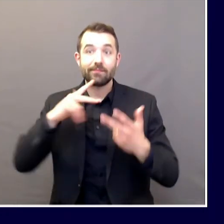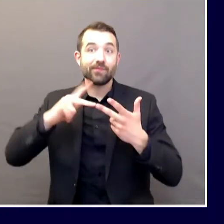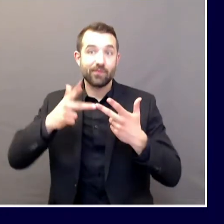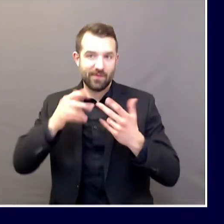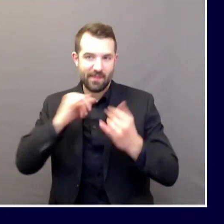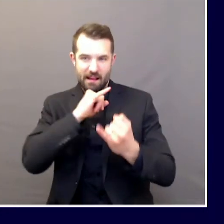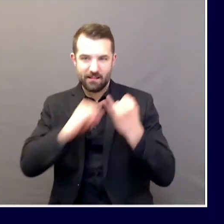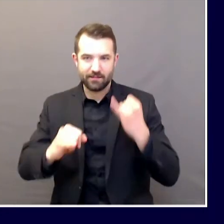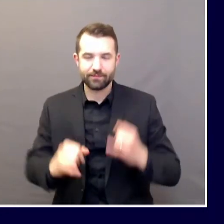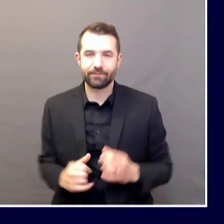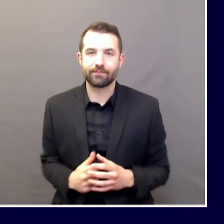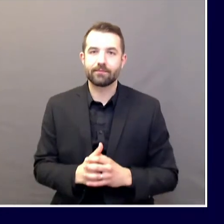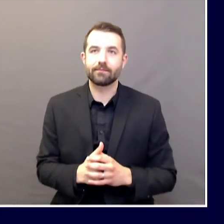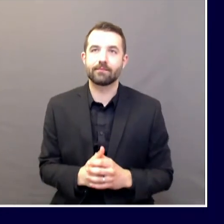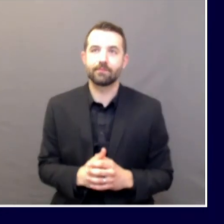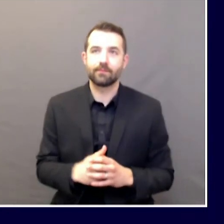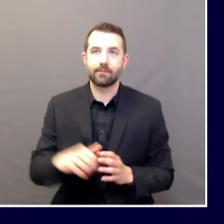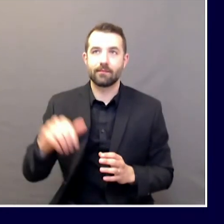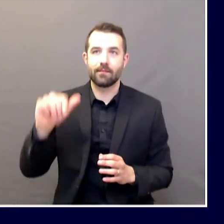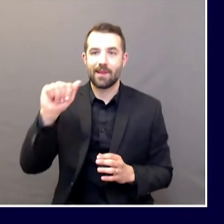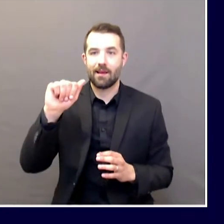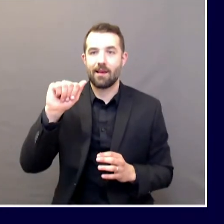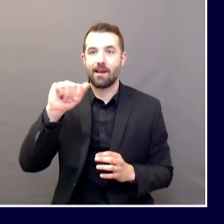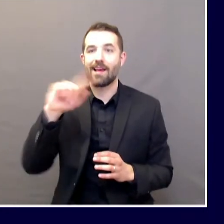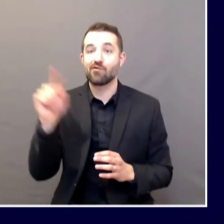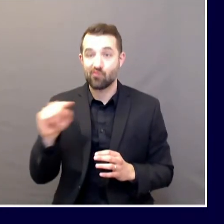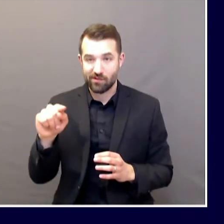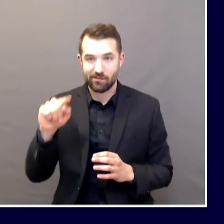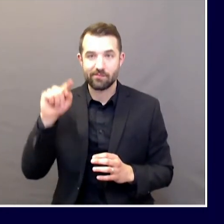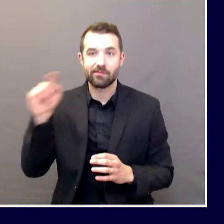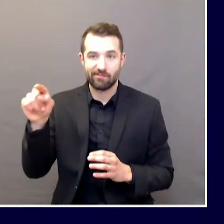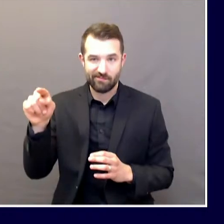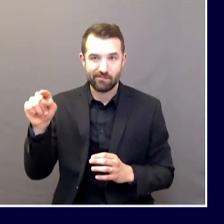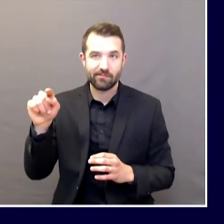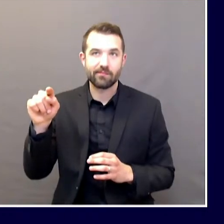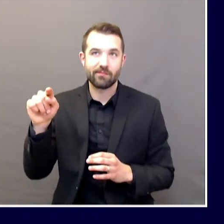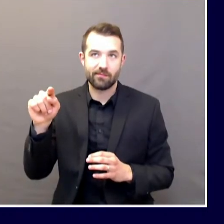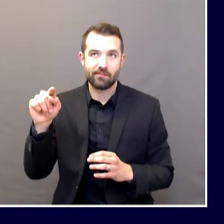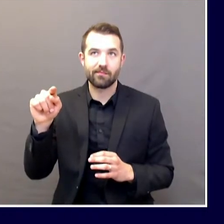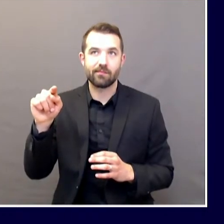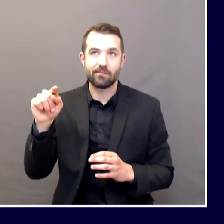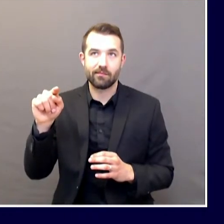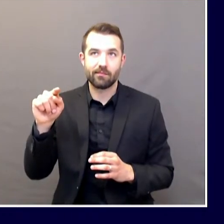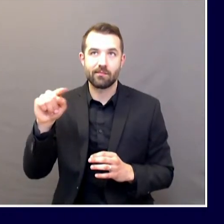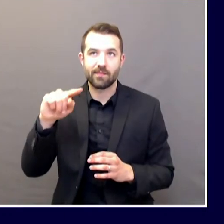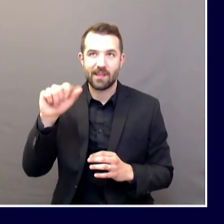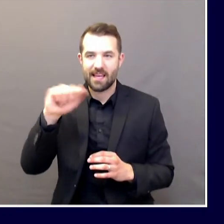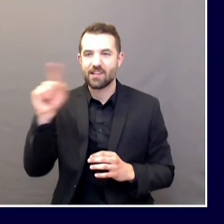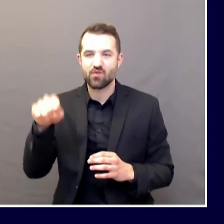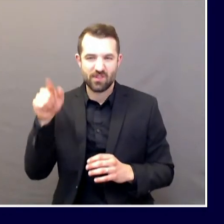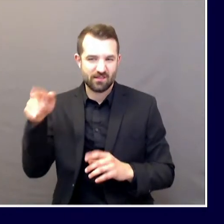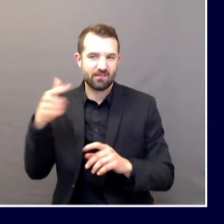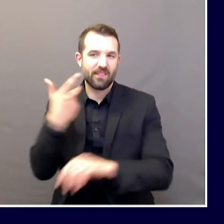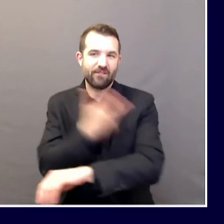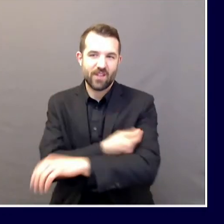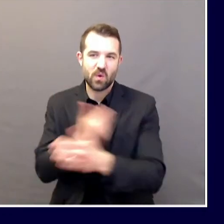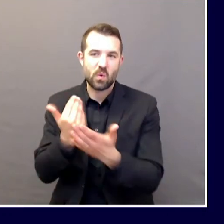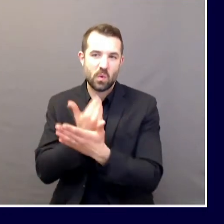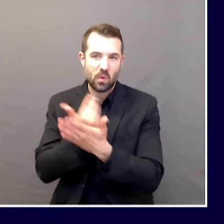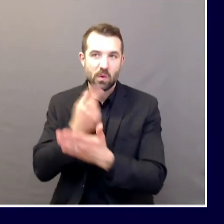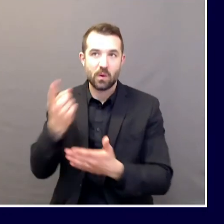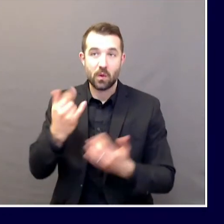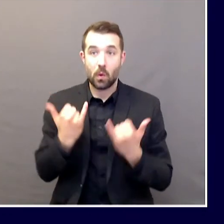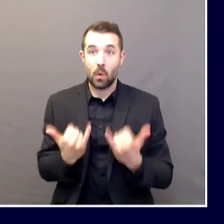the AstraZeneca vaccine. I know it came out today that they possibly used some outdated information. So I was wondering what you were thinking about